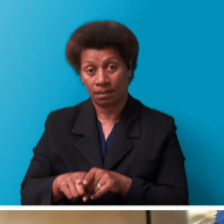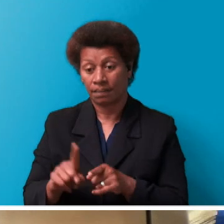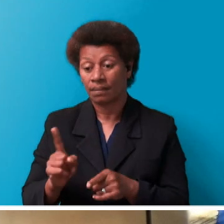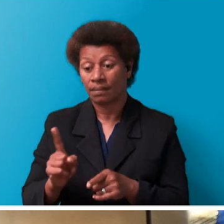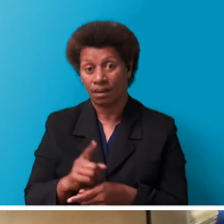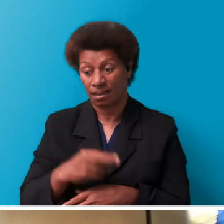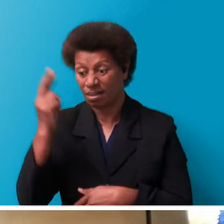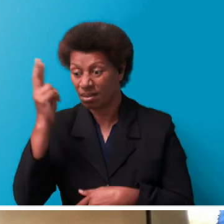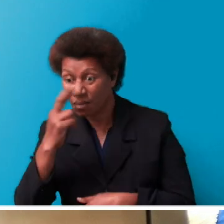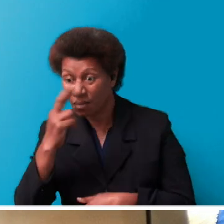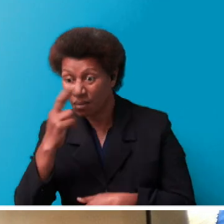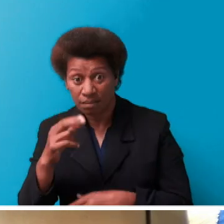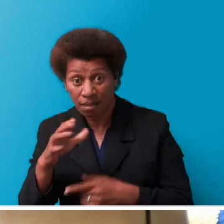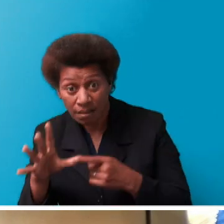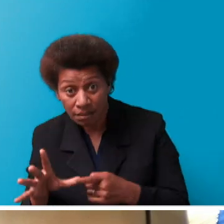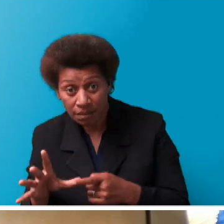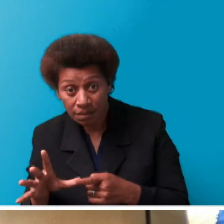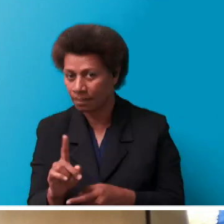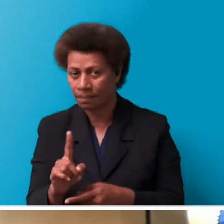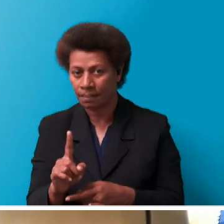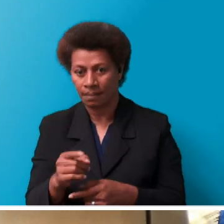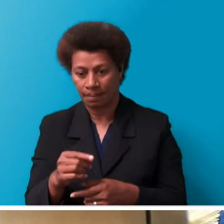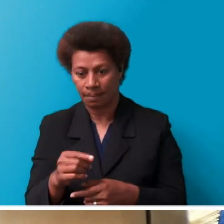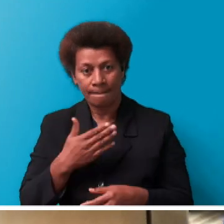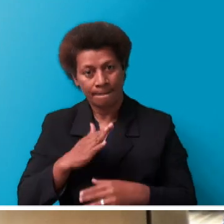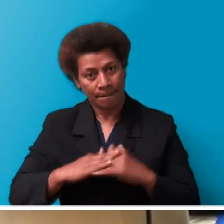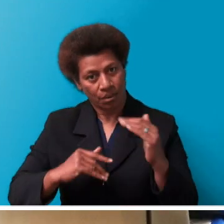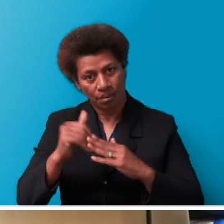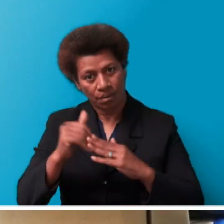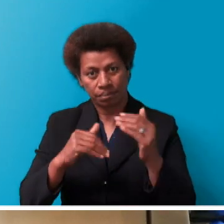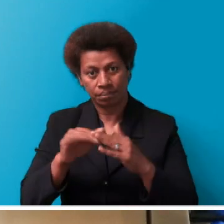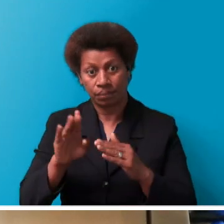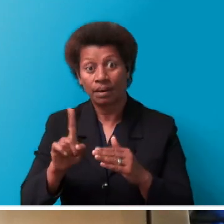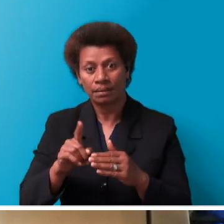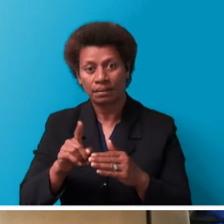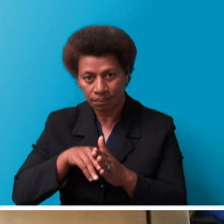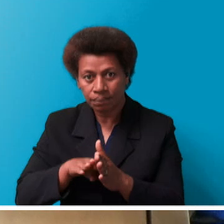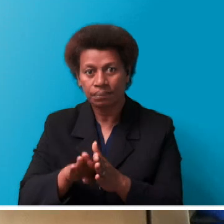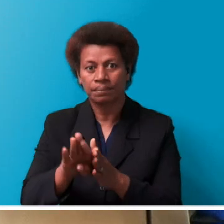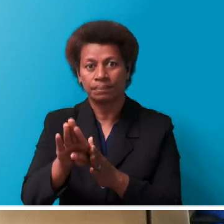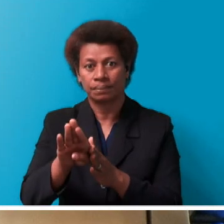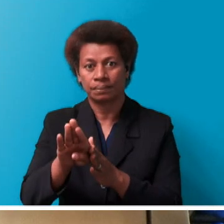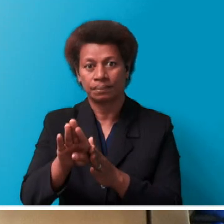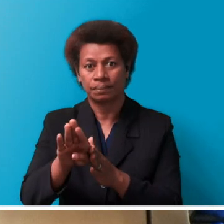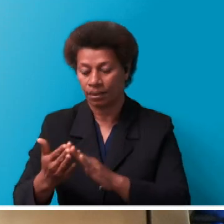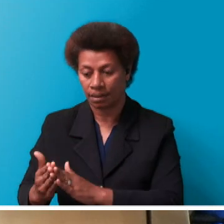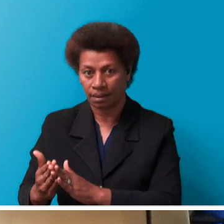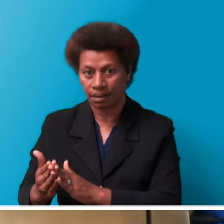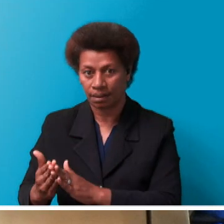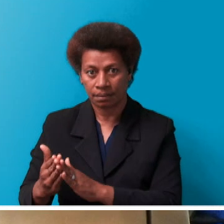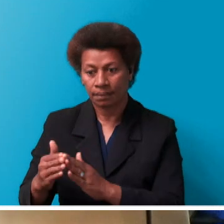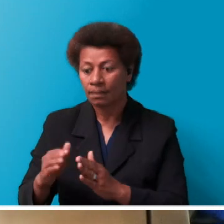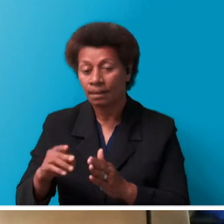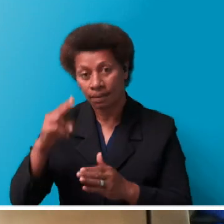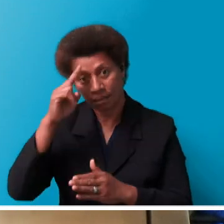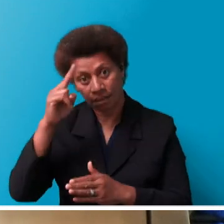threats, but about building resilience in our institutions, our communities, and our